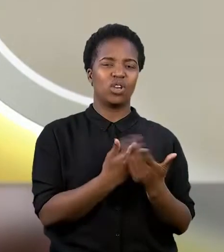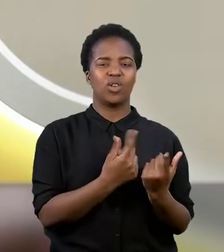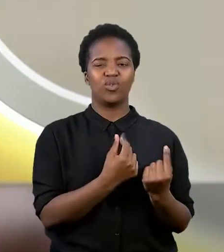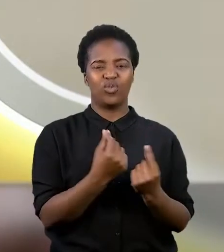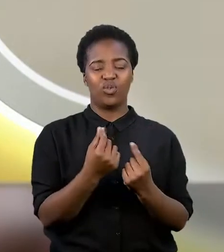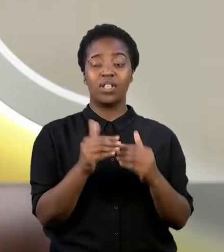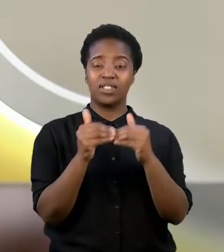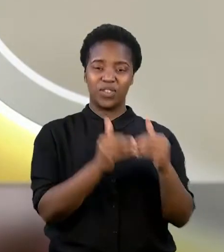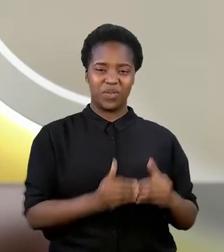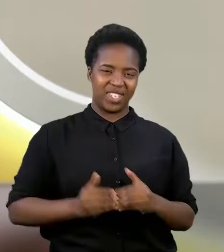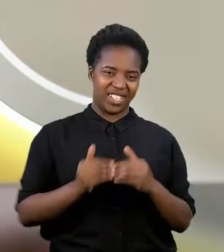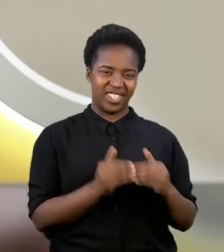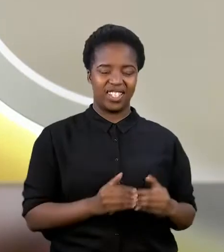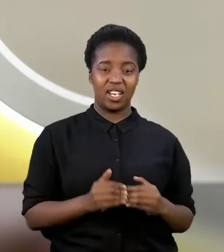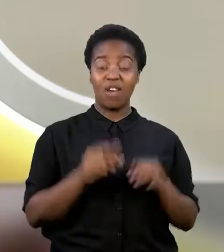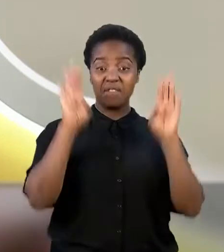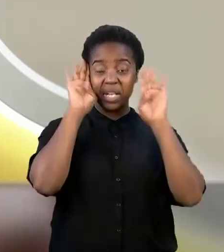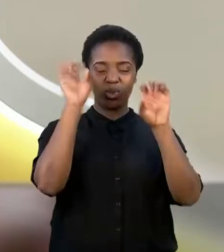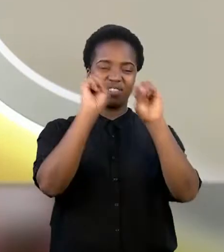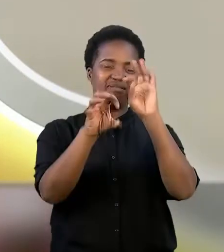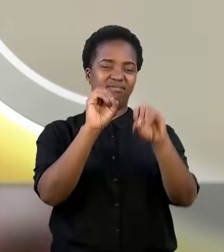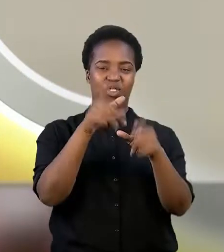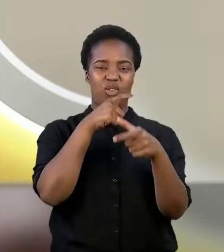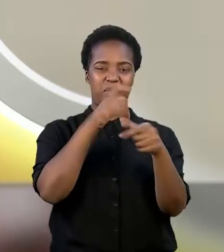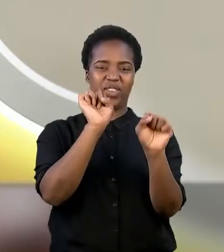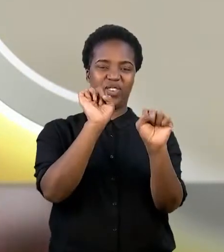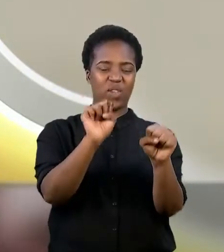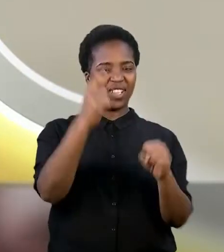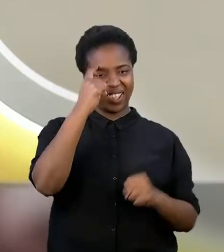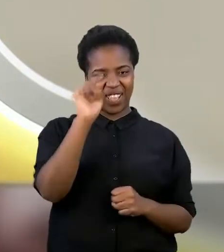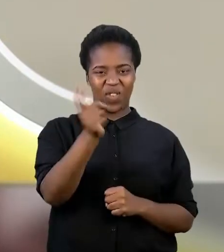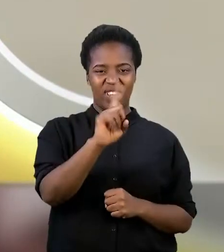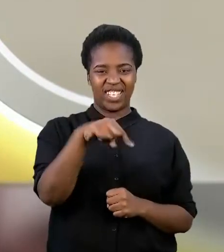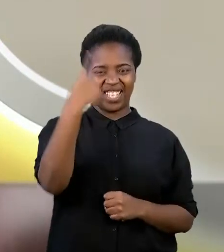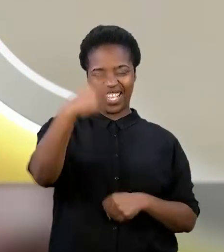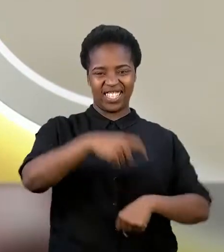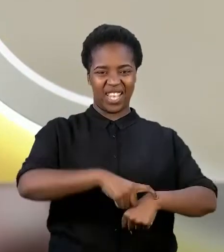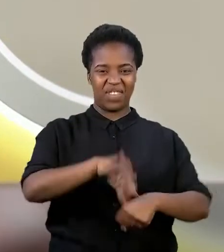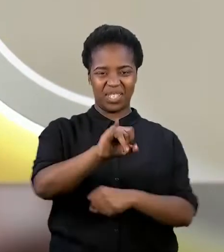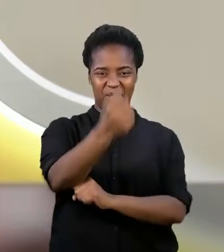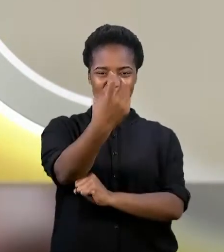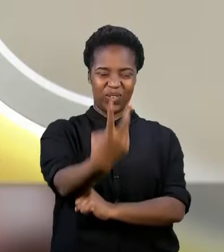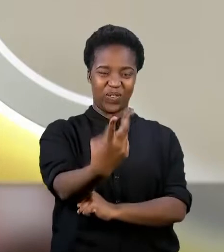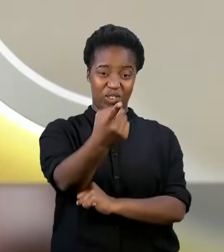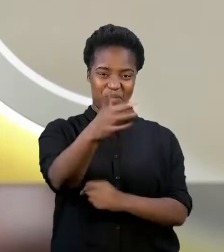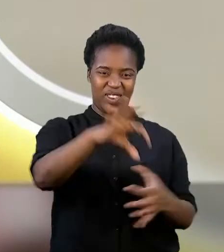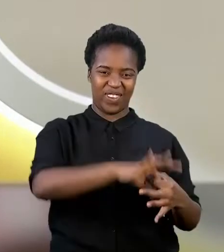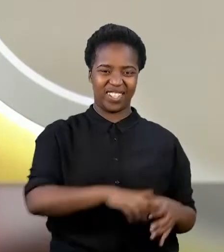Mme ke nako ya hore re hlokomelane. Post and share on Facebook and drop us your thoughts. Till next time